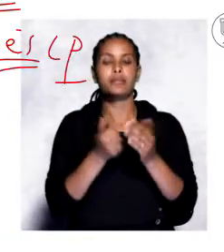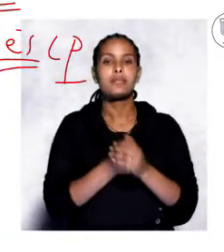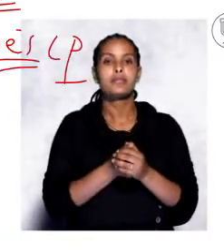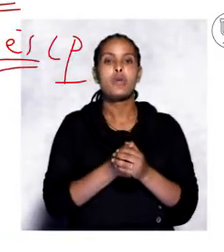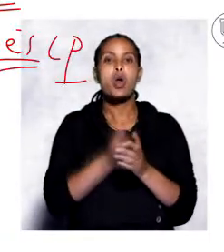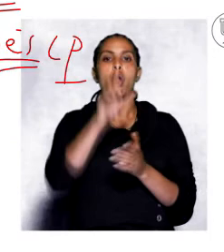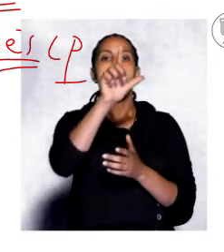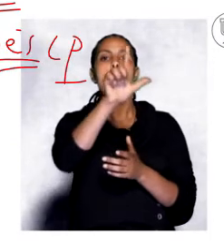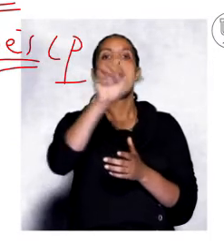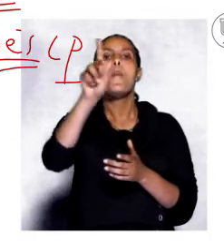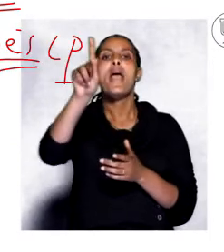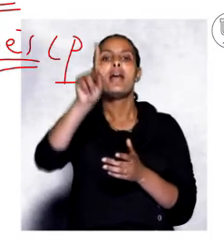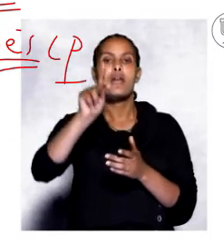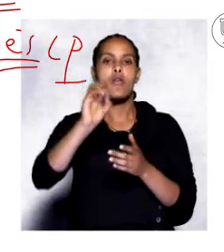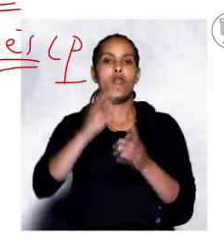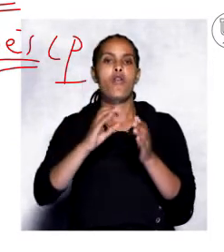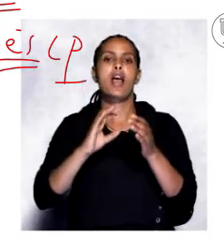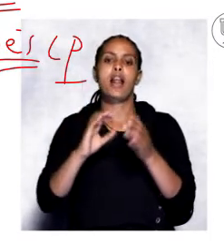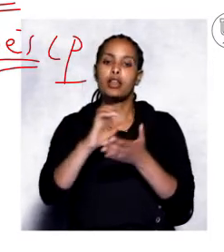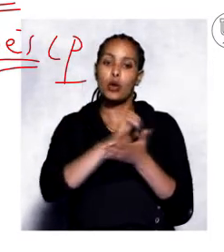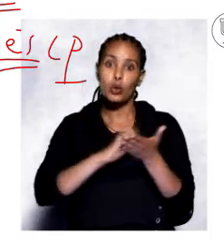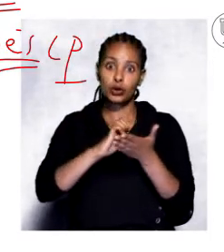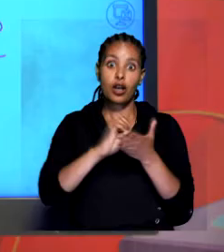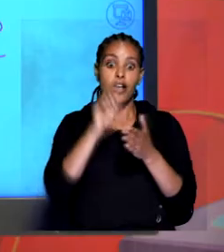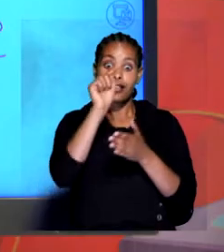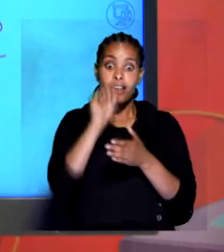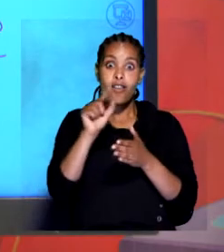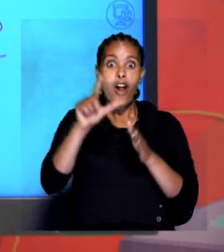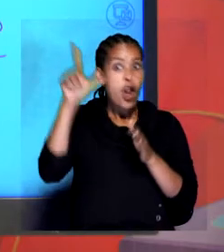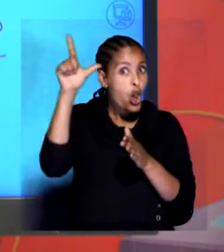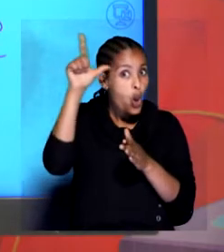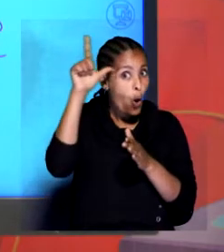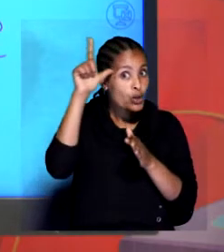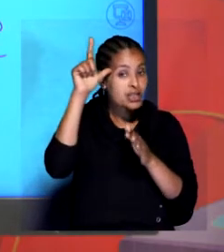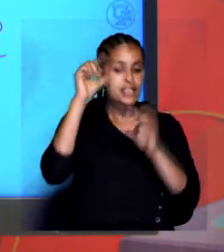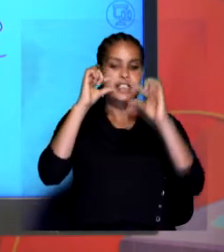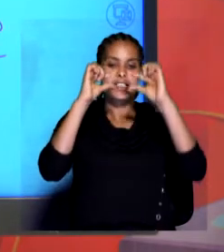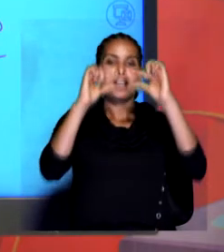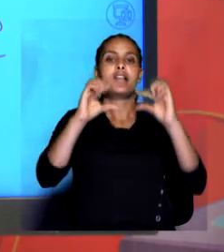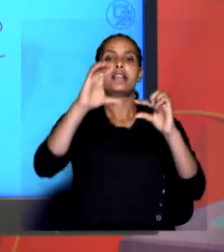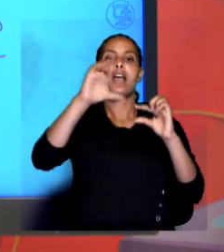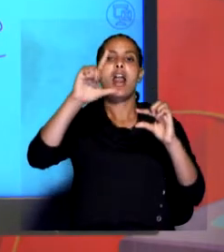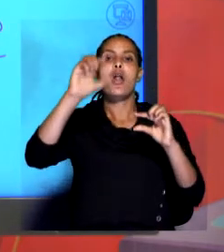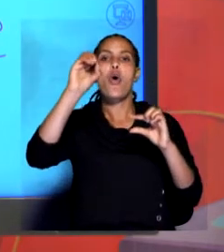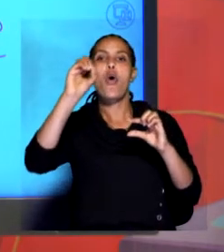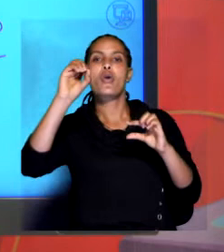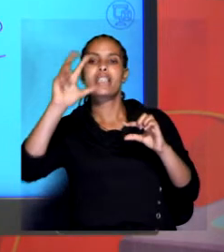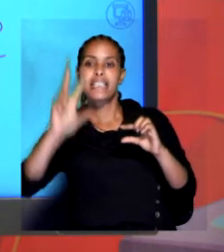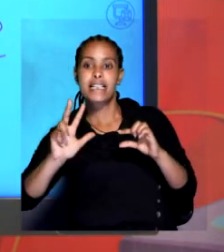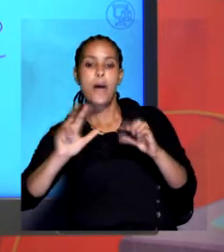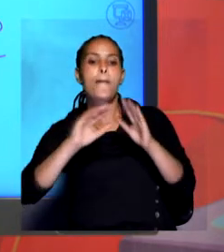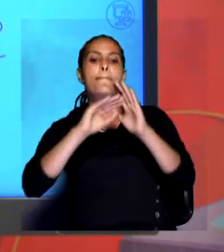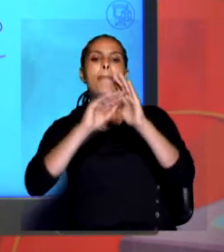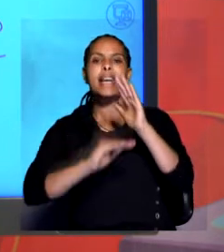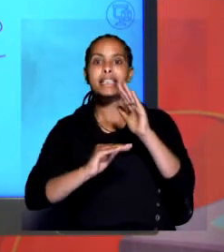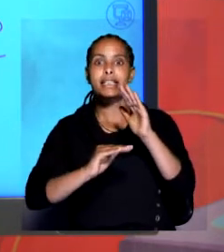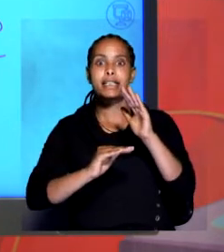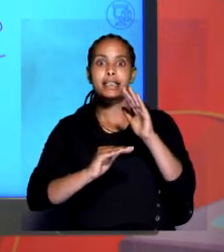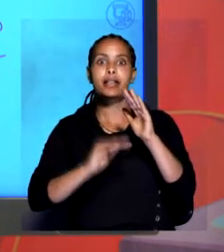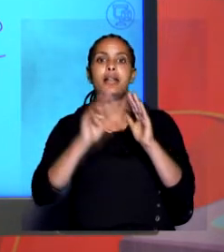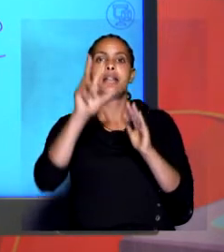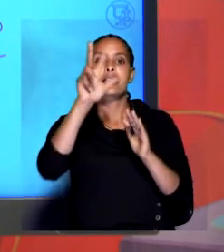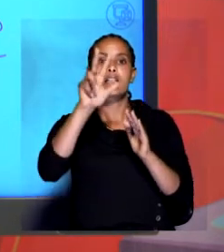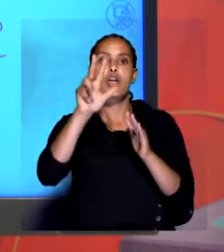Is lone pair of electron. Therefore, the Lewis structure of ClO3 minus this.